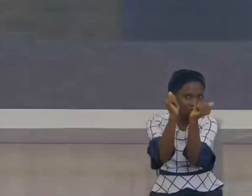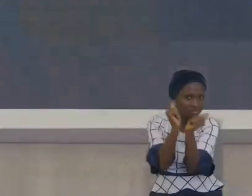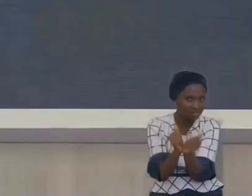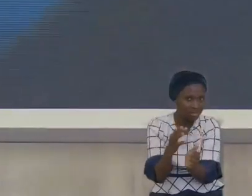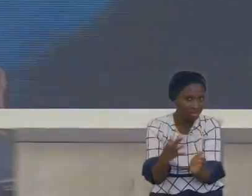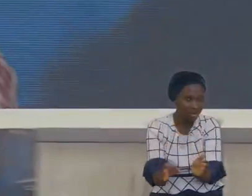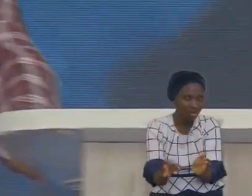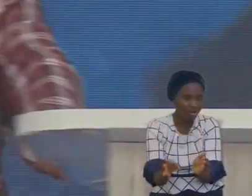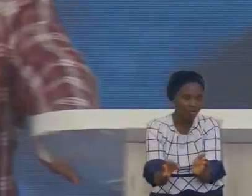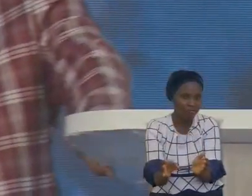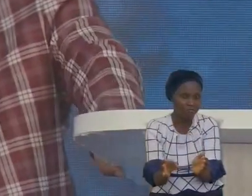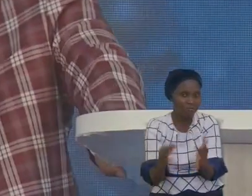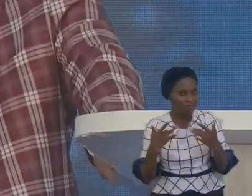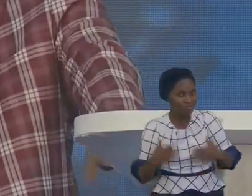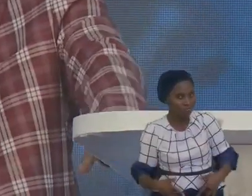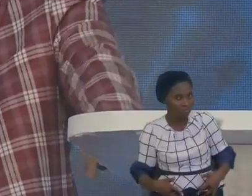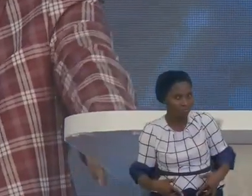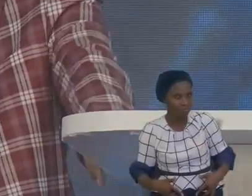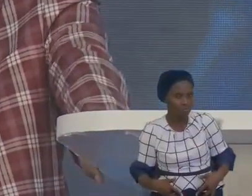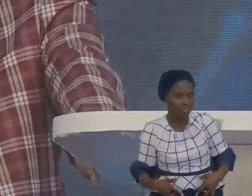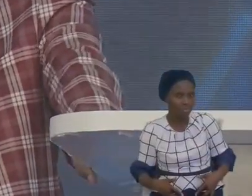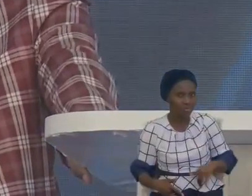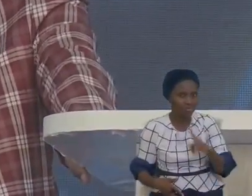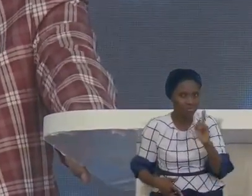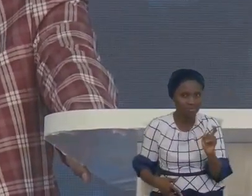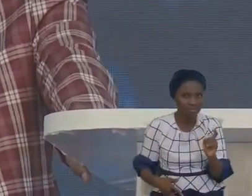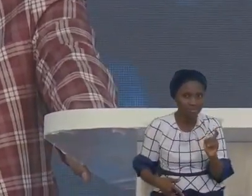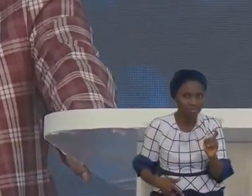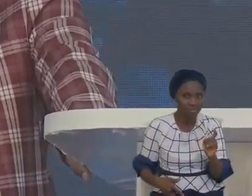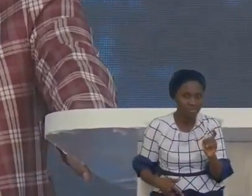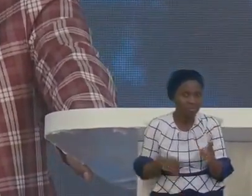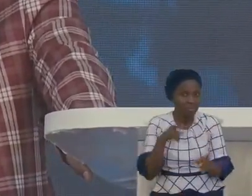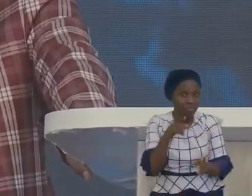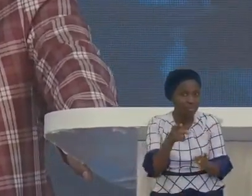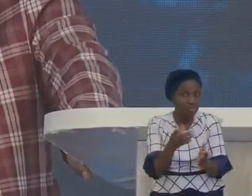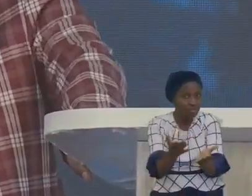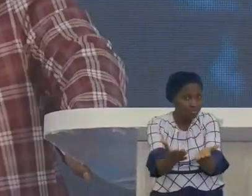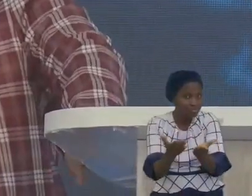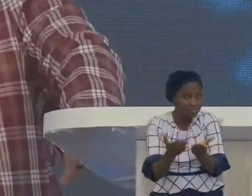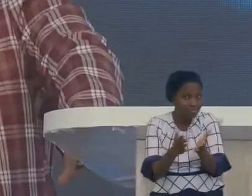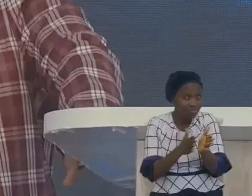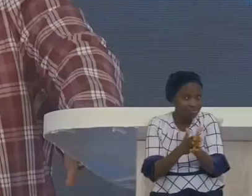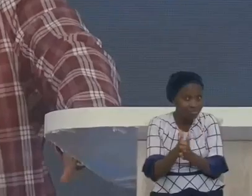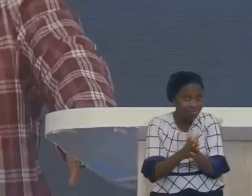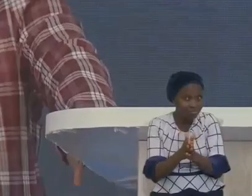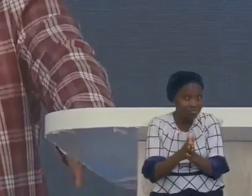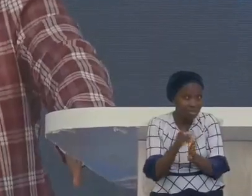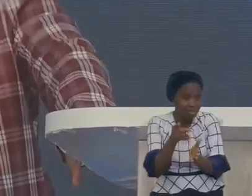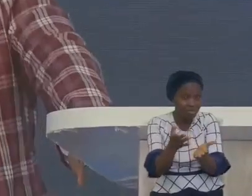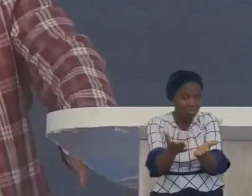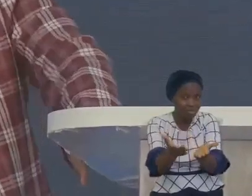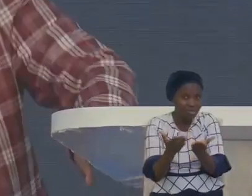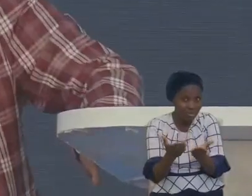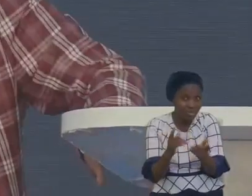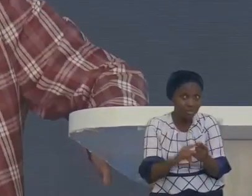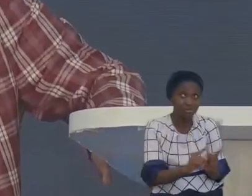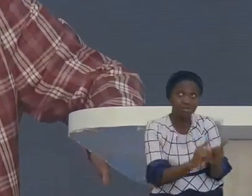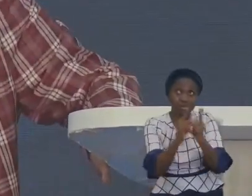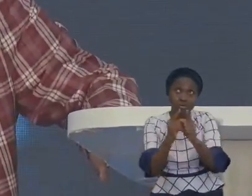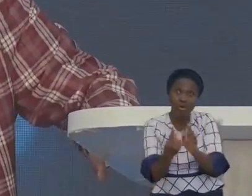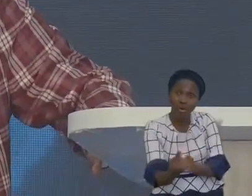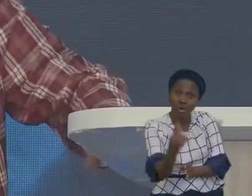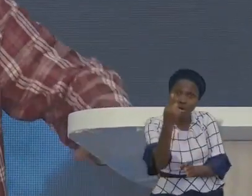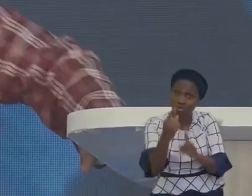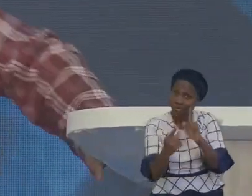You desire going up. You desire the lifting up, the